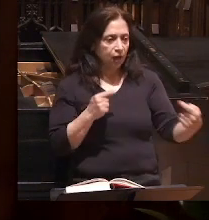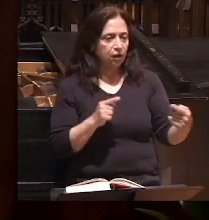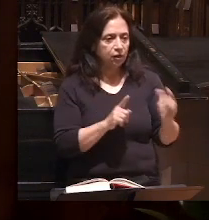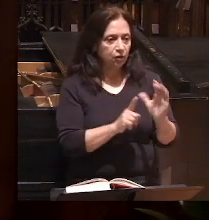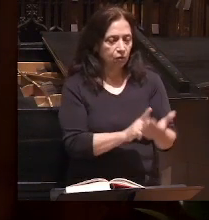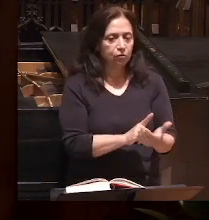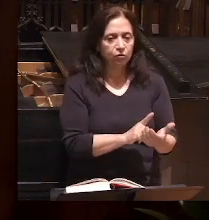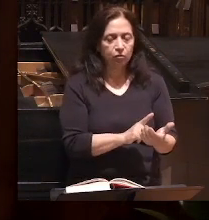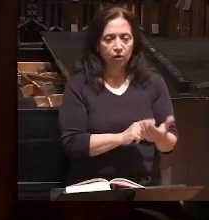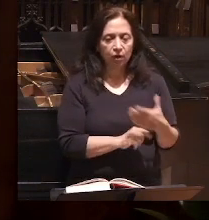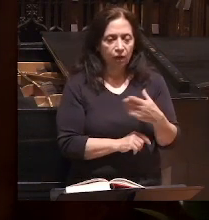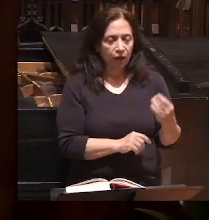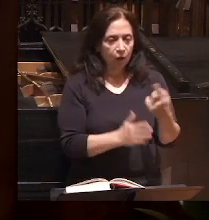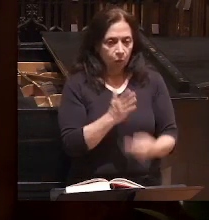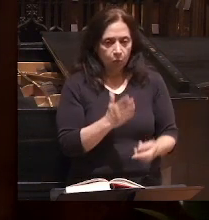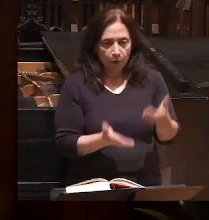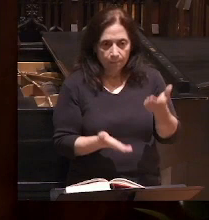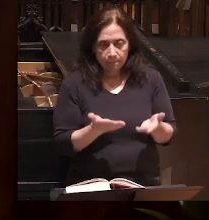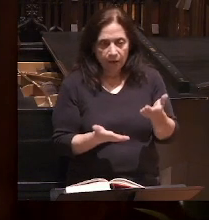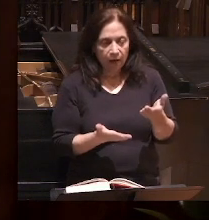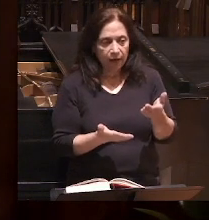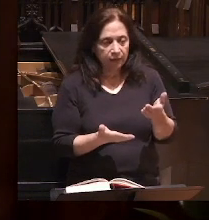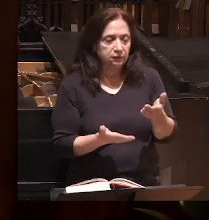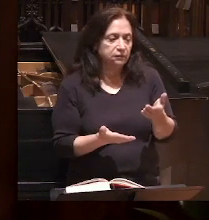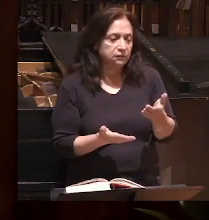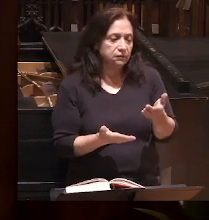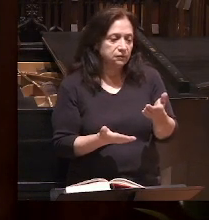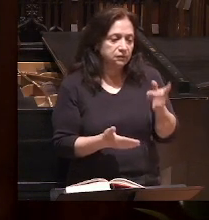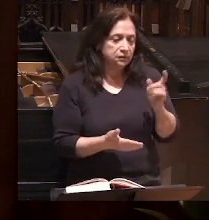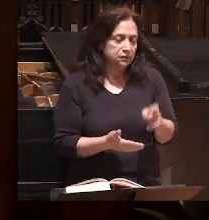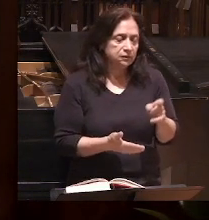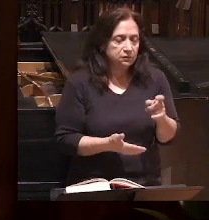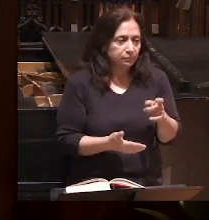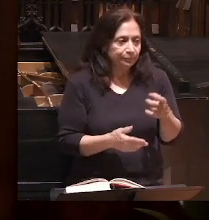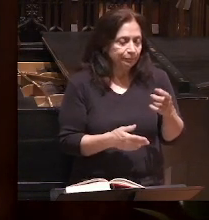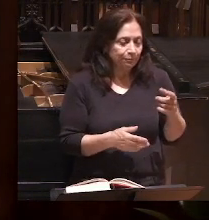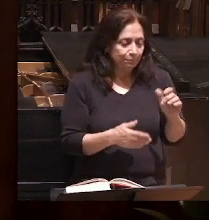countercultural, and what might lead some to call us quixotes,